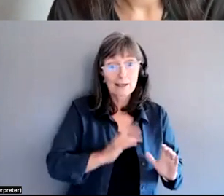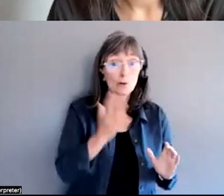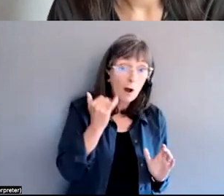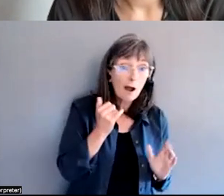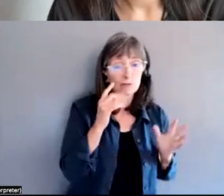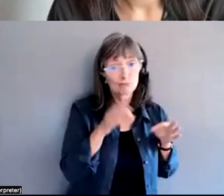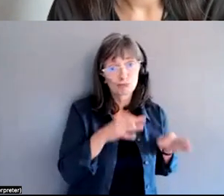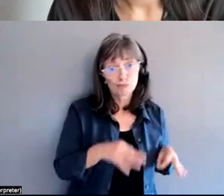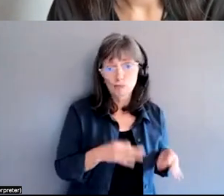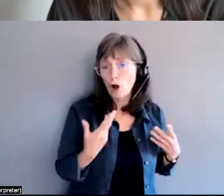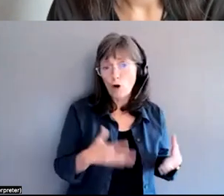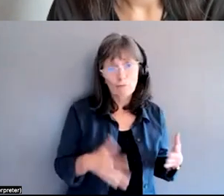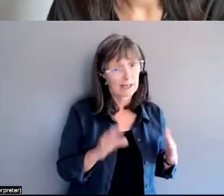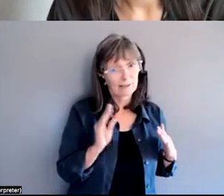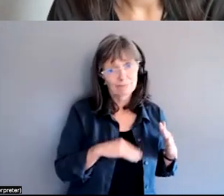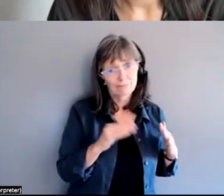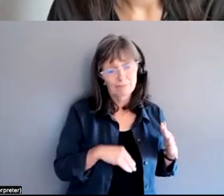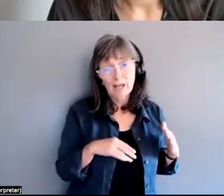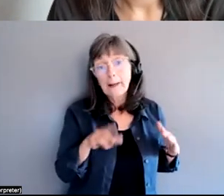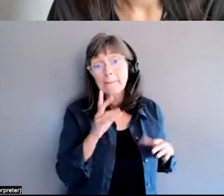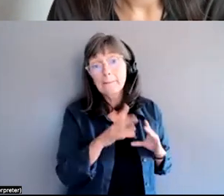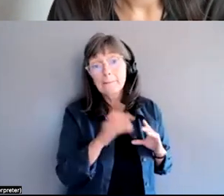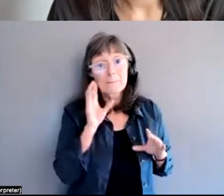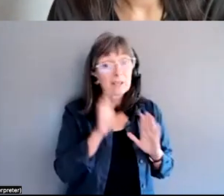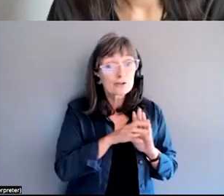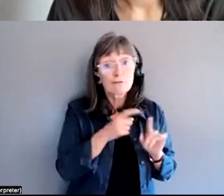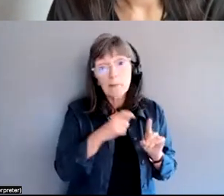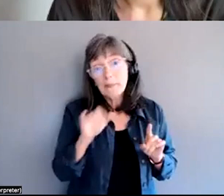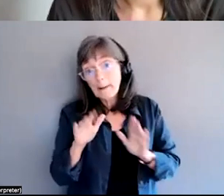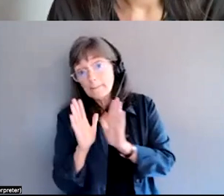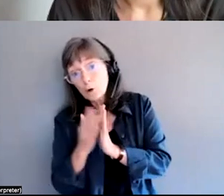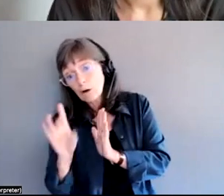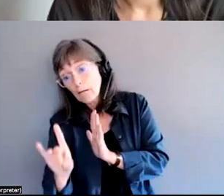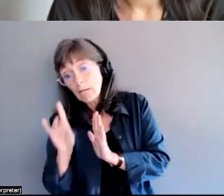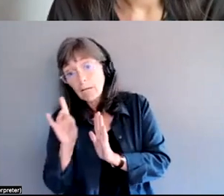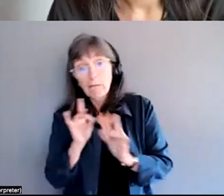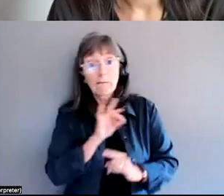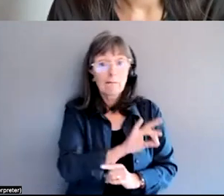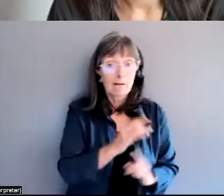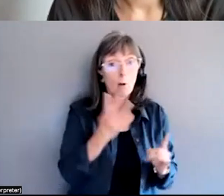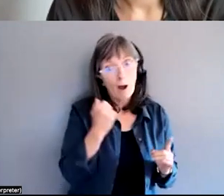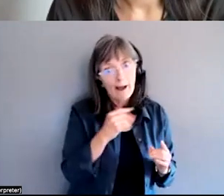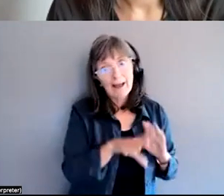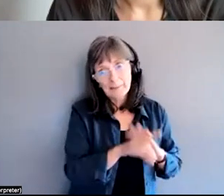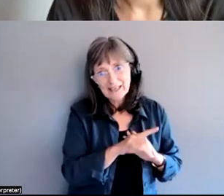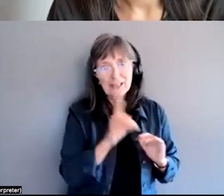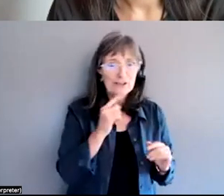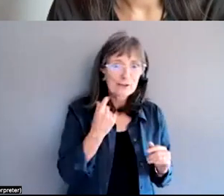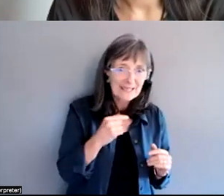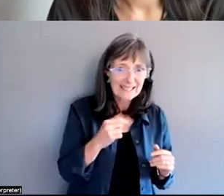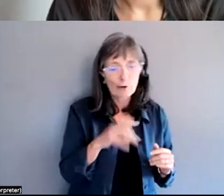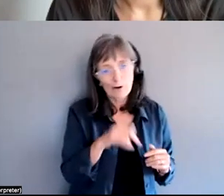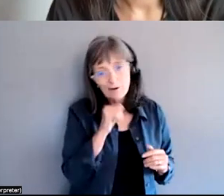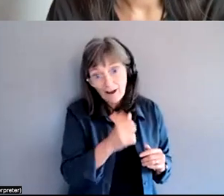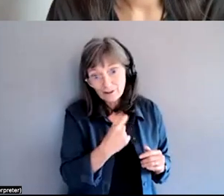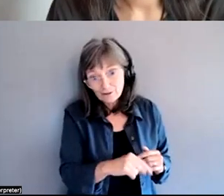right, what line I pulled this from, why it should be green or not green. Because I do, it's just